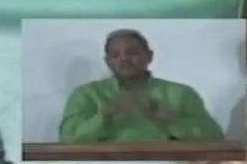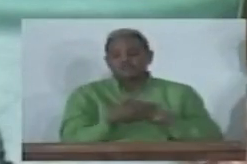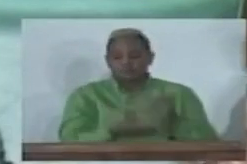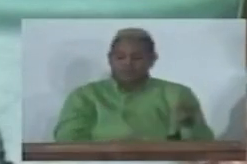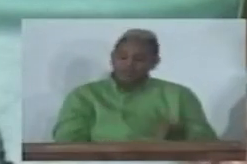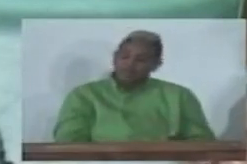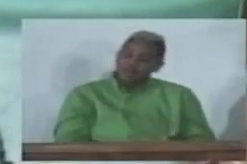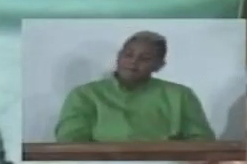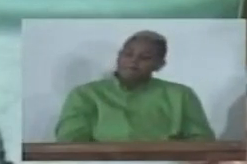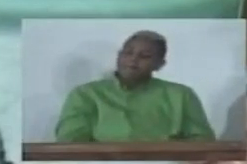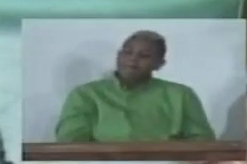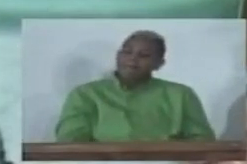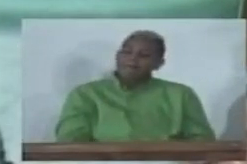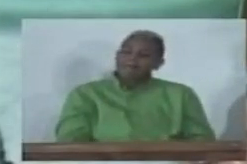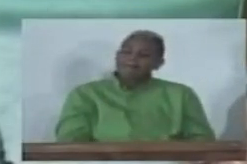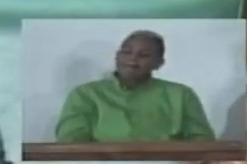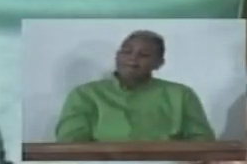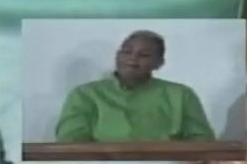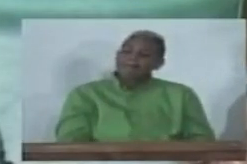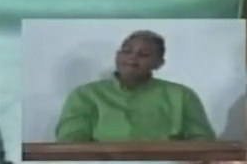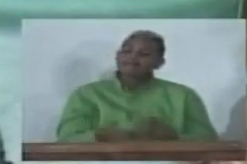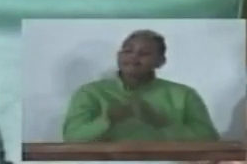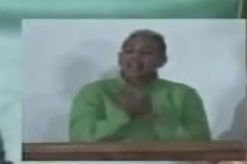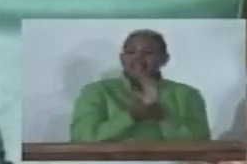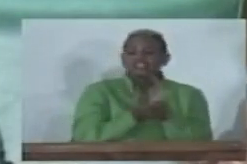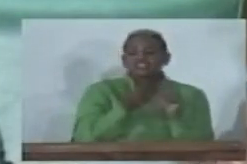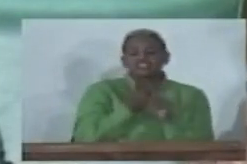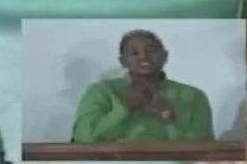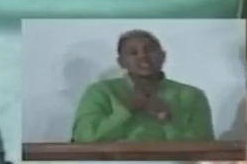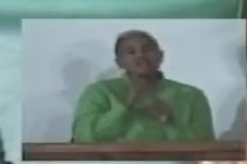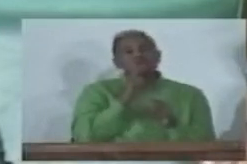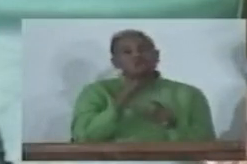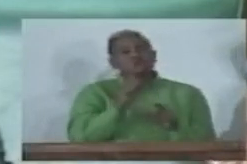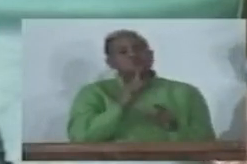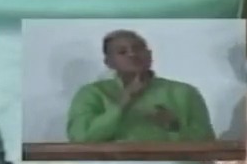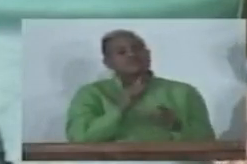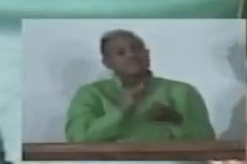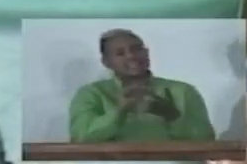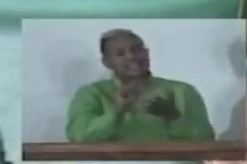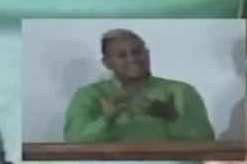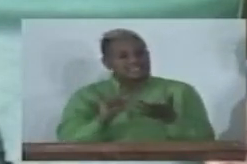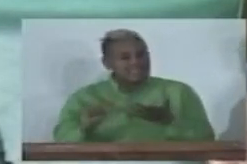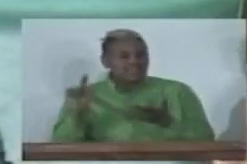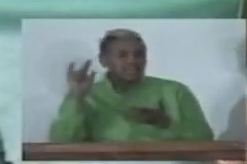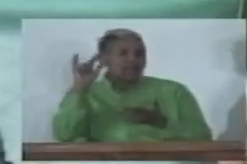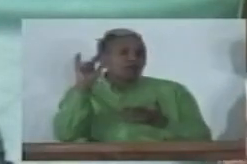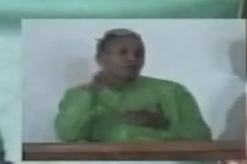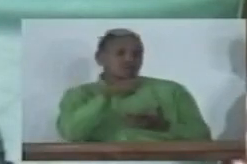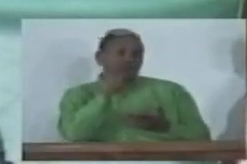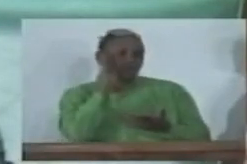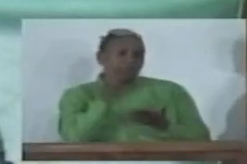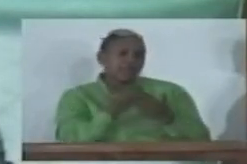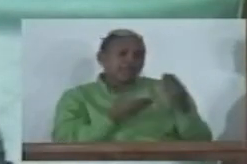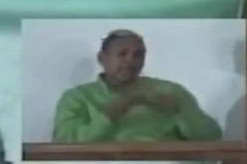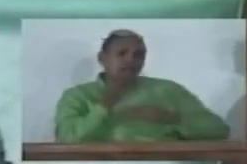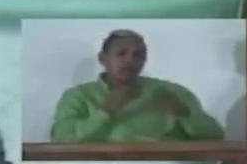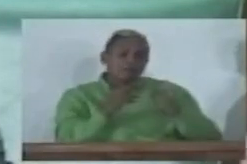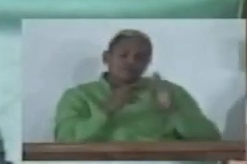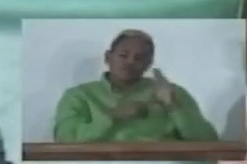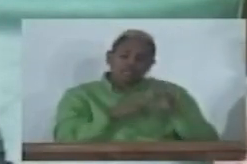The scheme of the legislation was to designate the airports that will be subject to economic